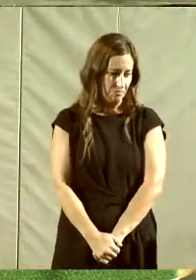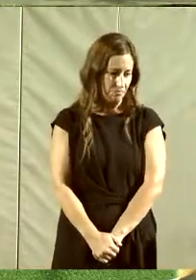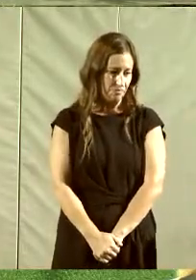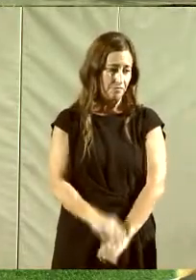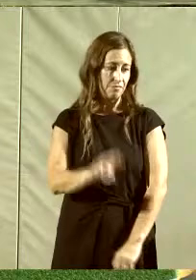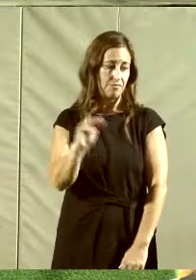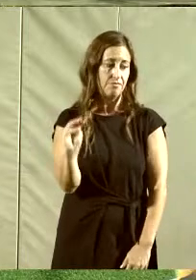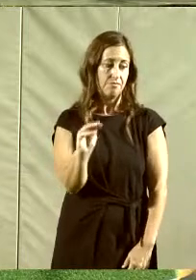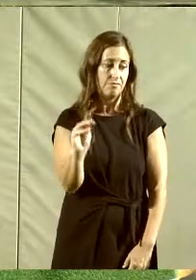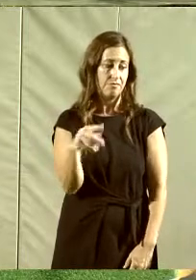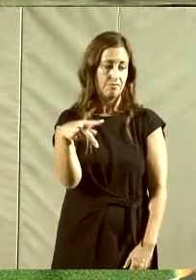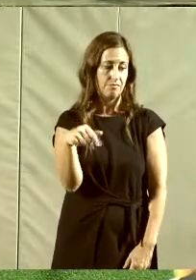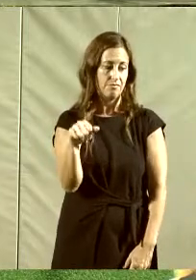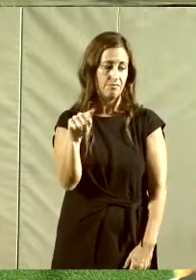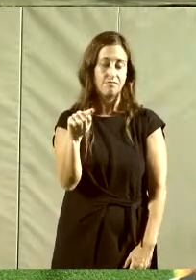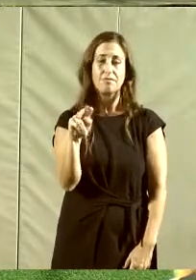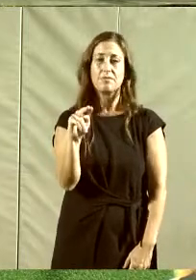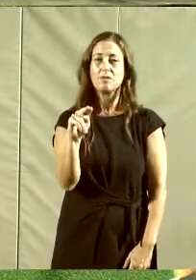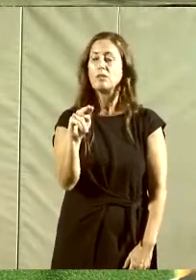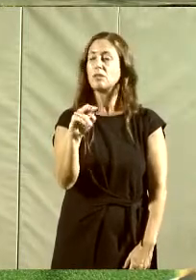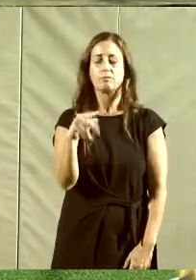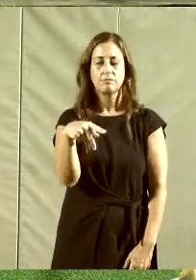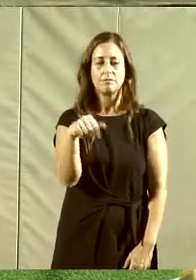Marco Antonio Pantoja.